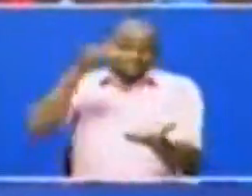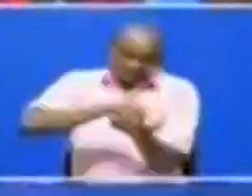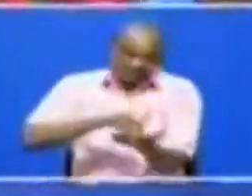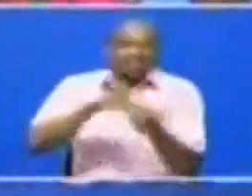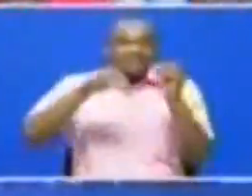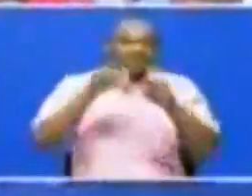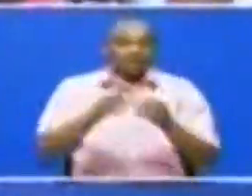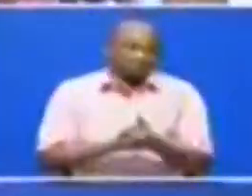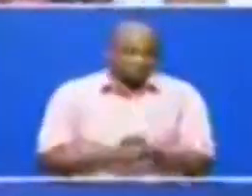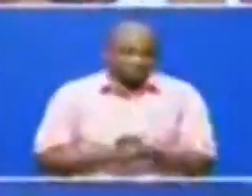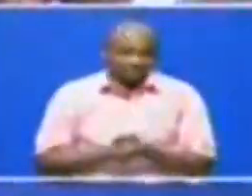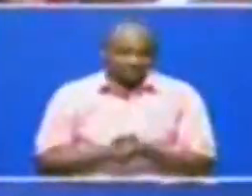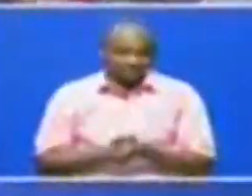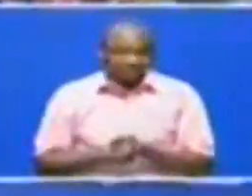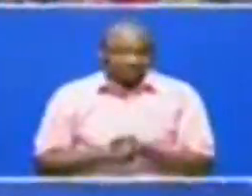election,